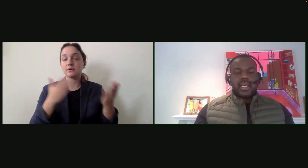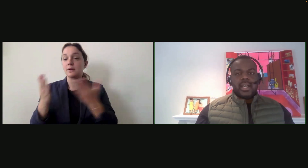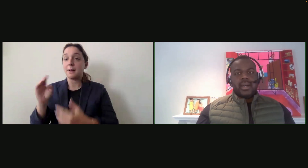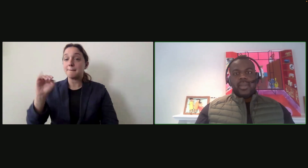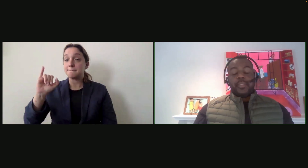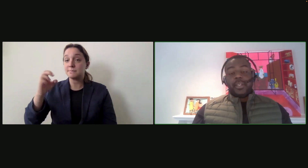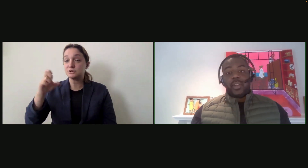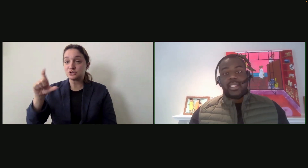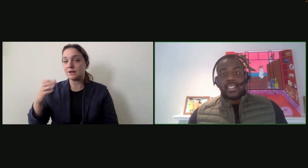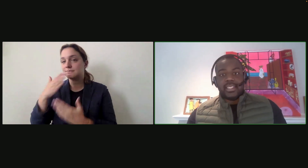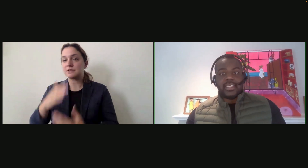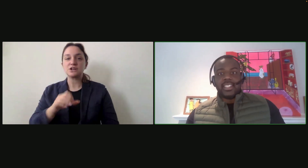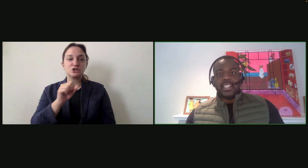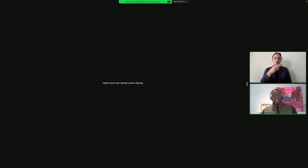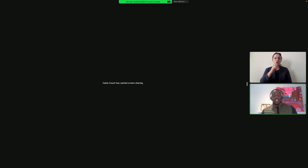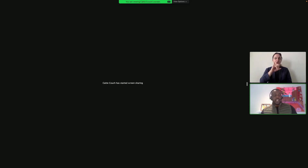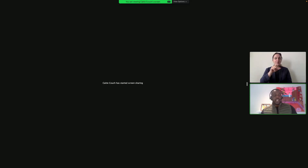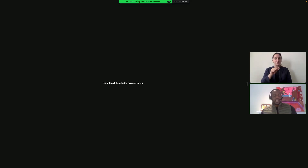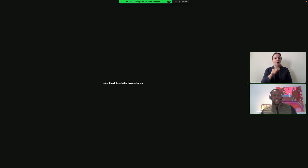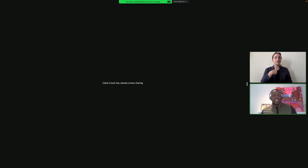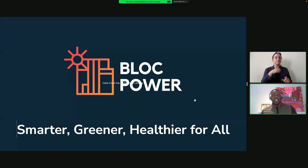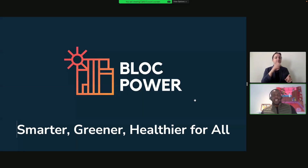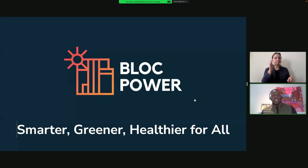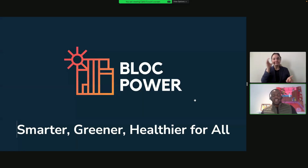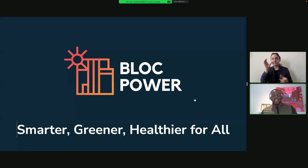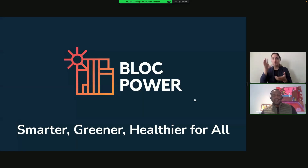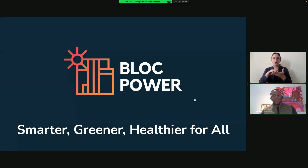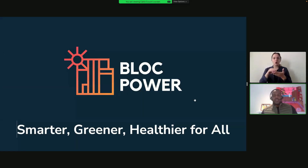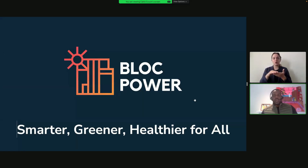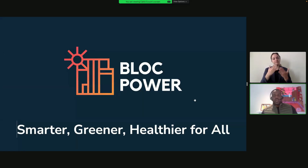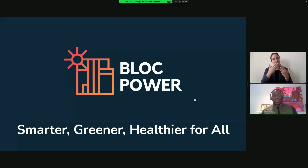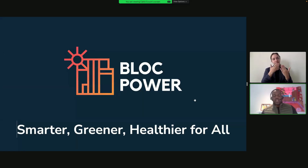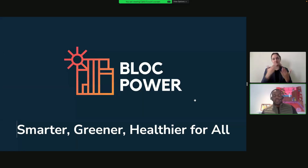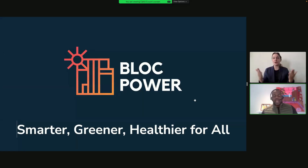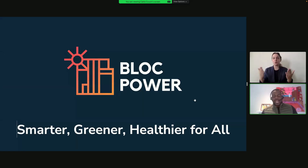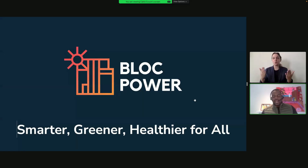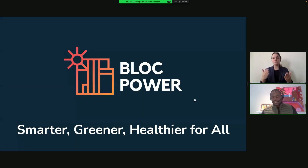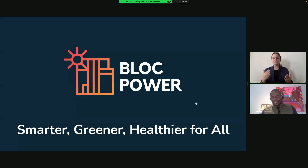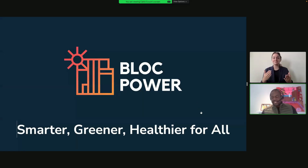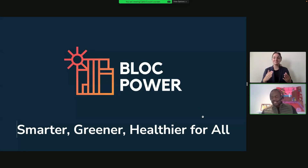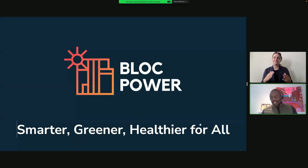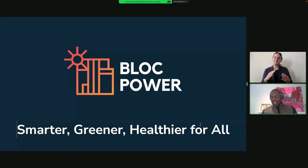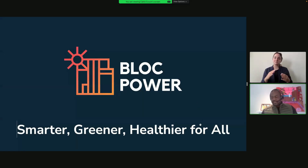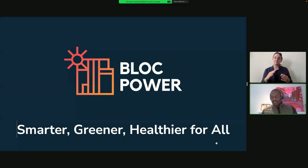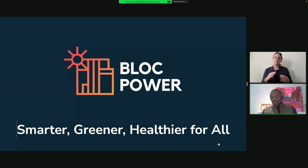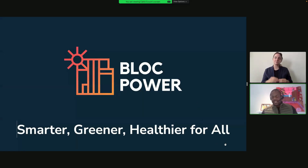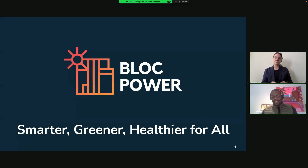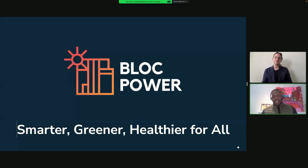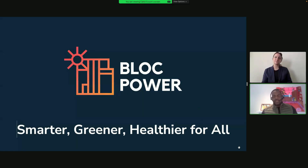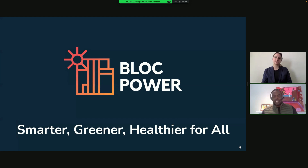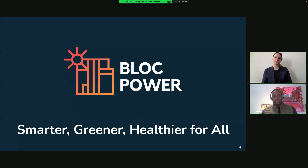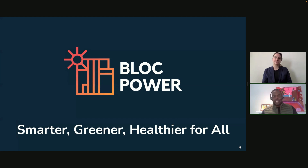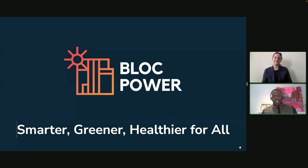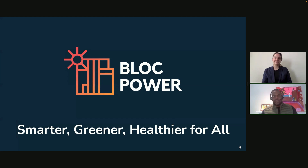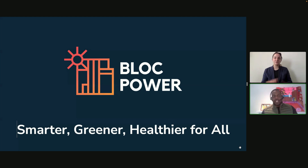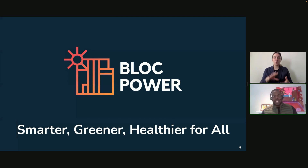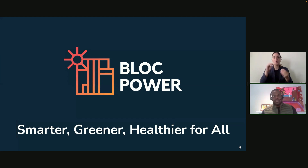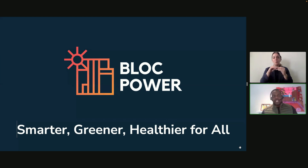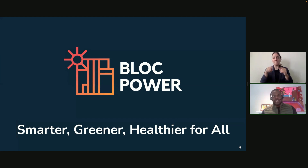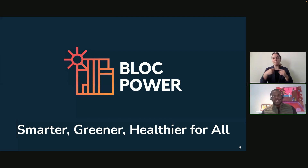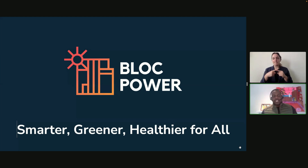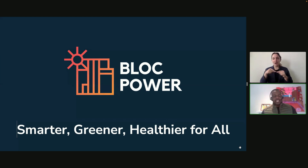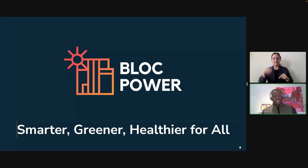Sheila, it's been great to listen and learn more about the sustainability plans,